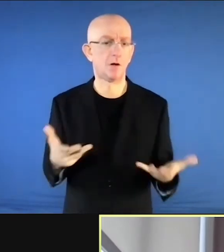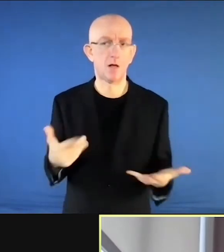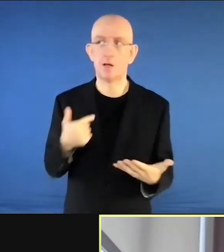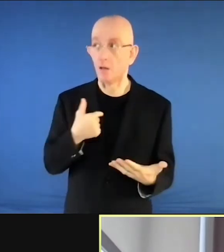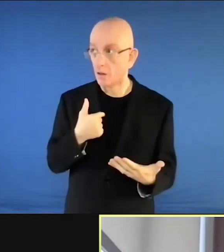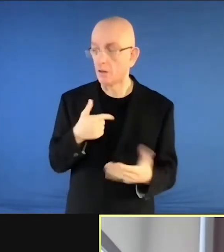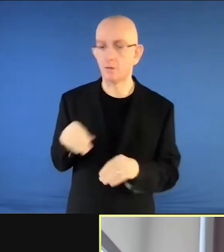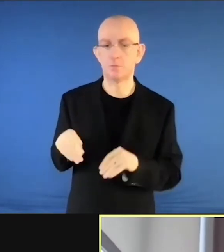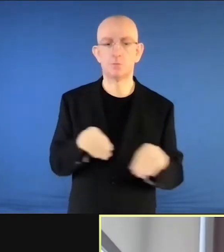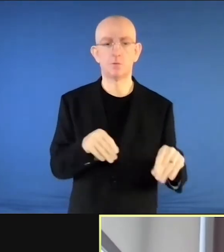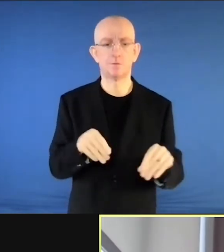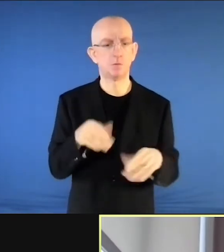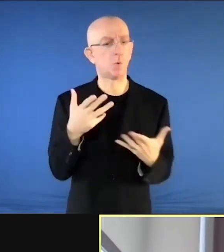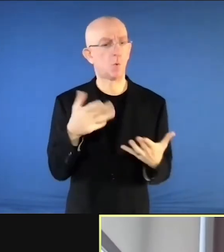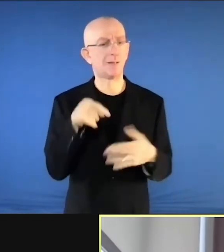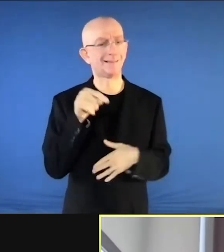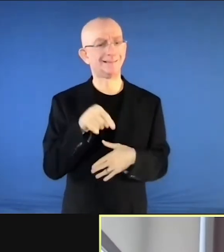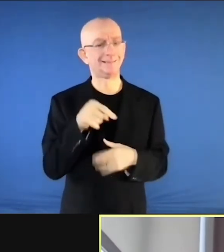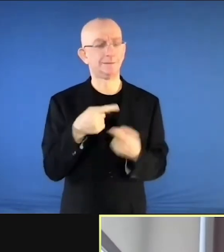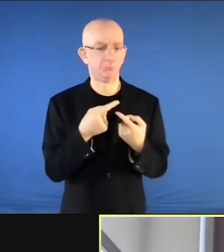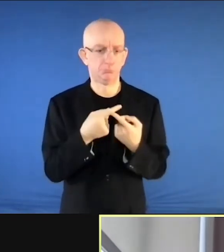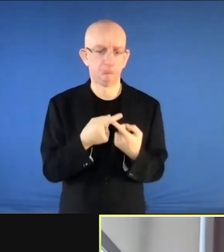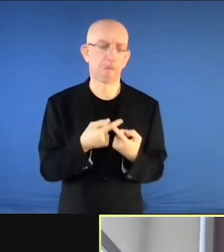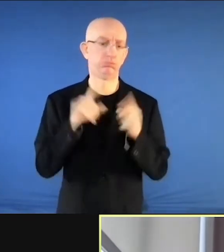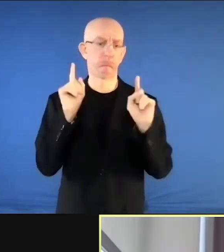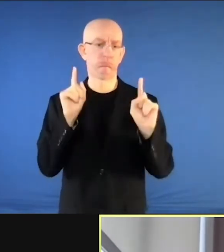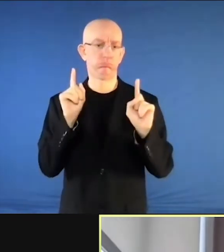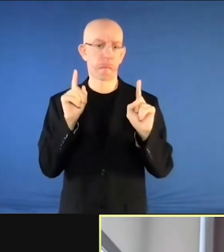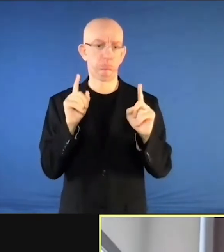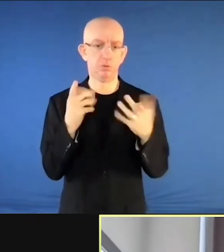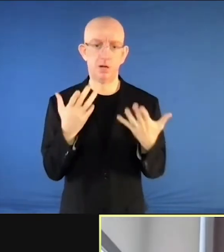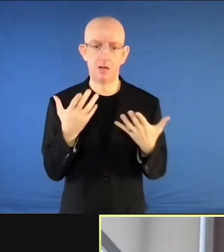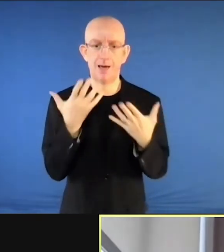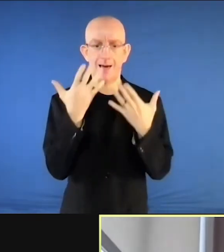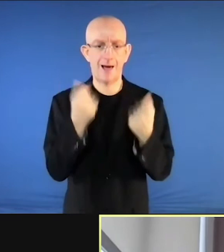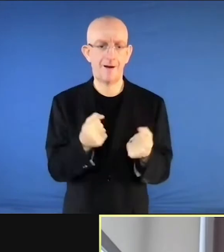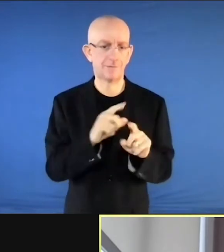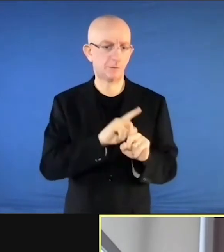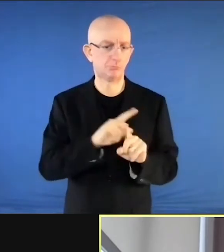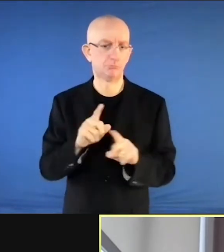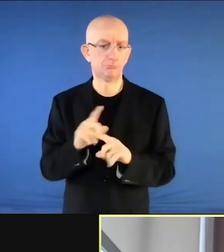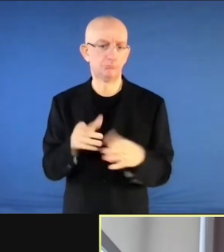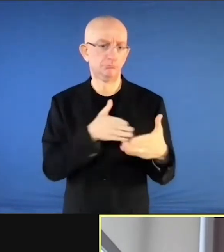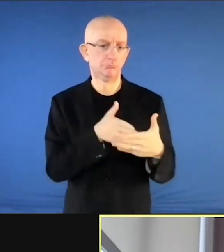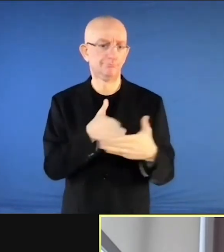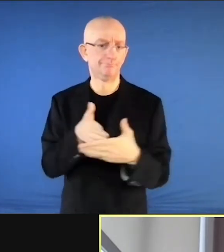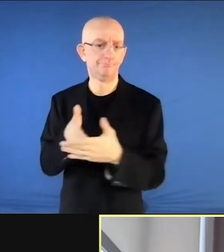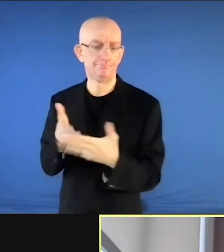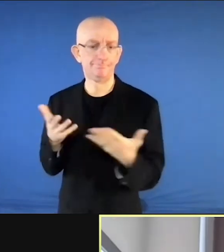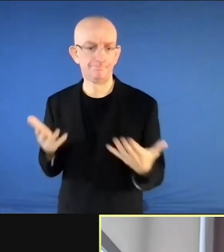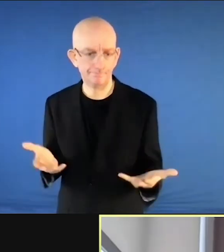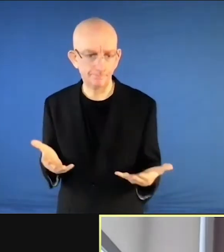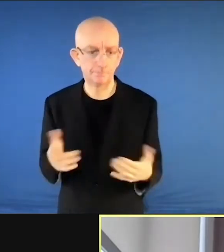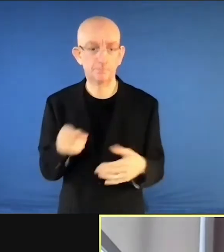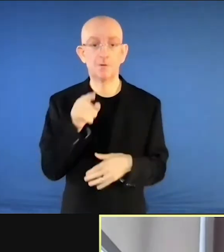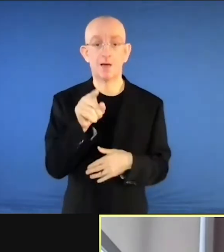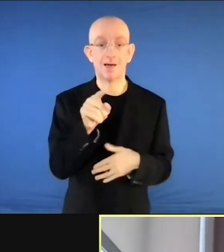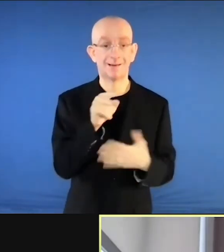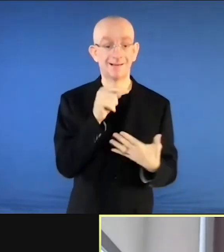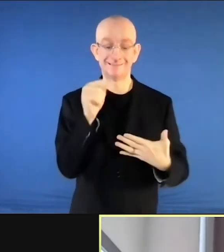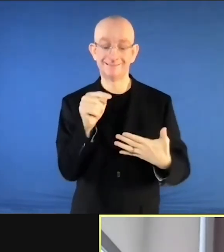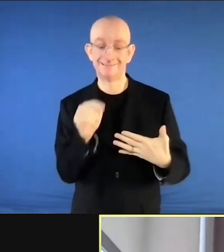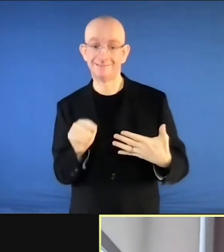Some of them are related to forced migrants' precarious legal status in the host country,